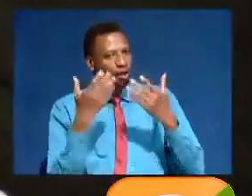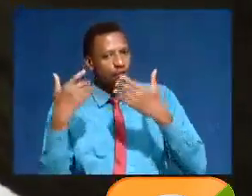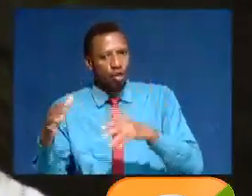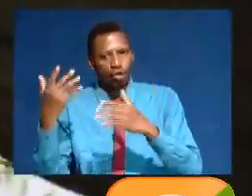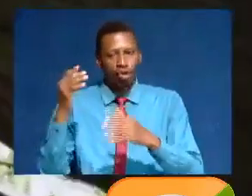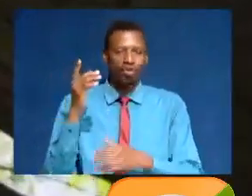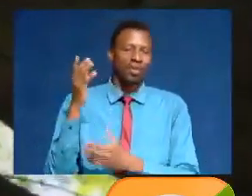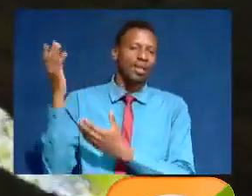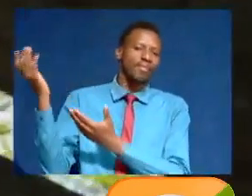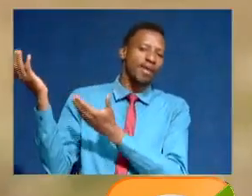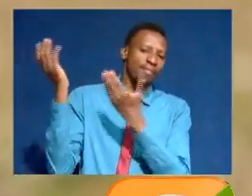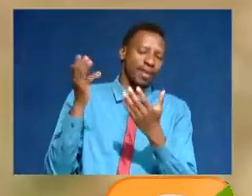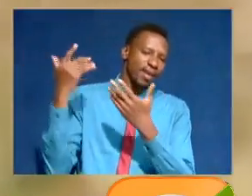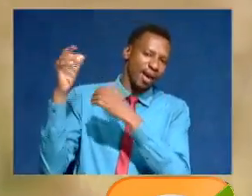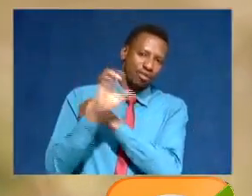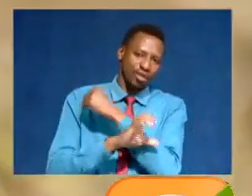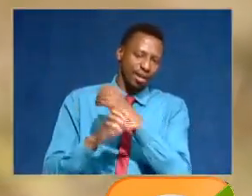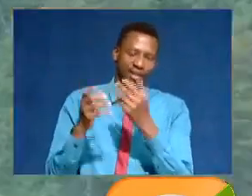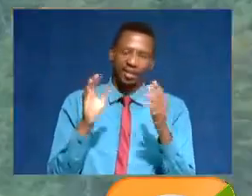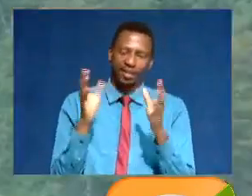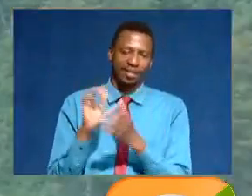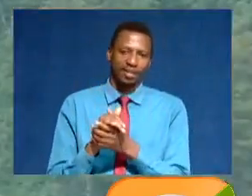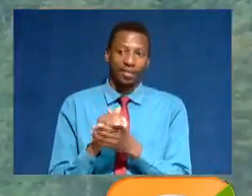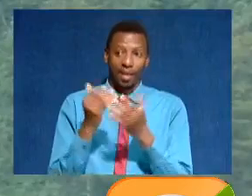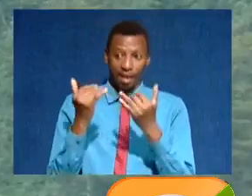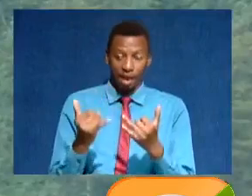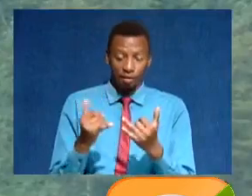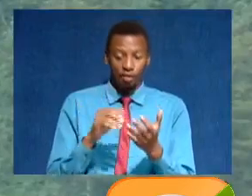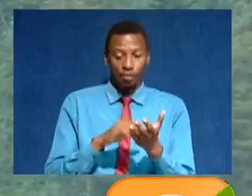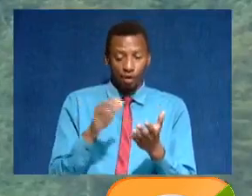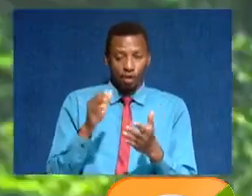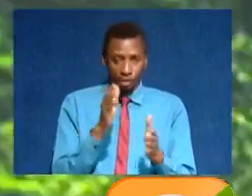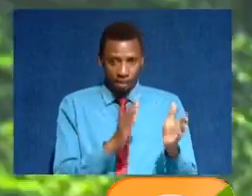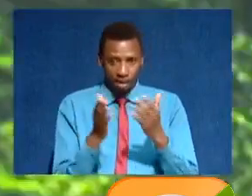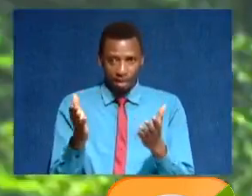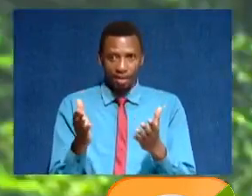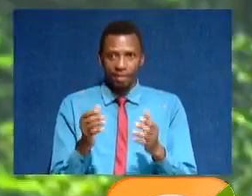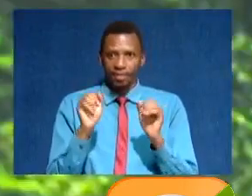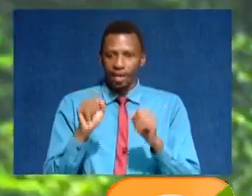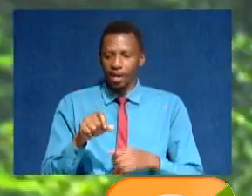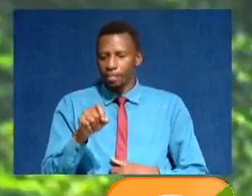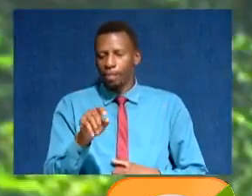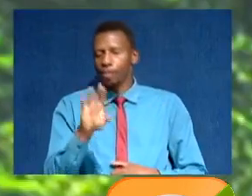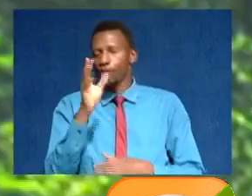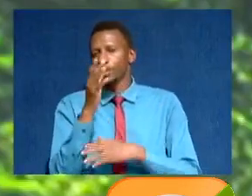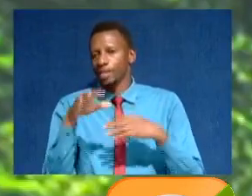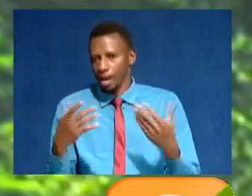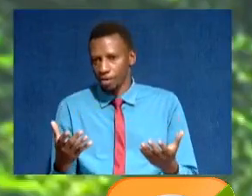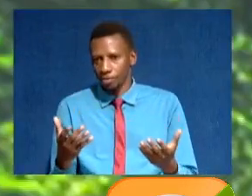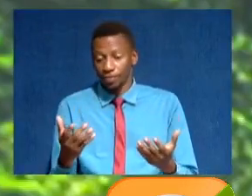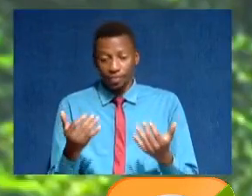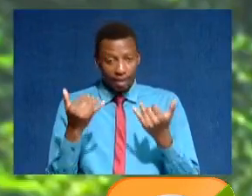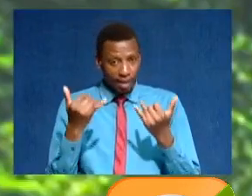out of participatory forest management plans. How can we raise more seedlings that will be available for tree planting? As of now, we are